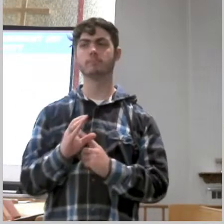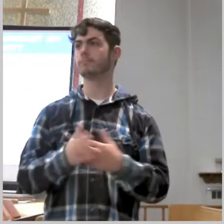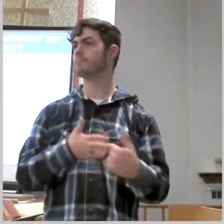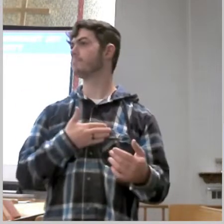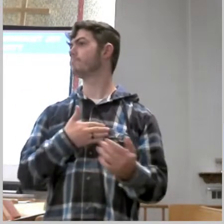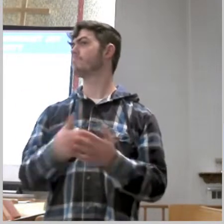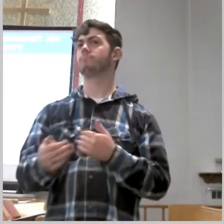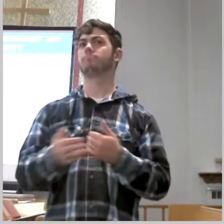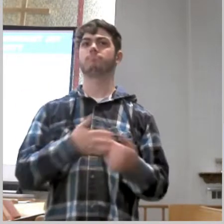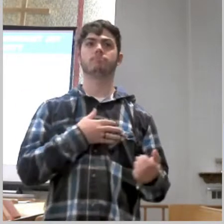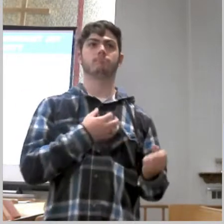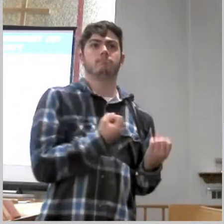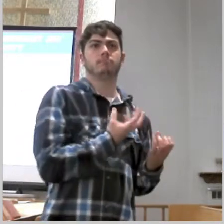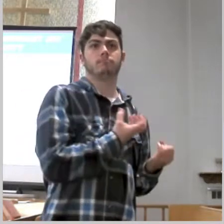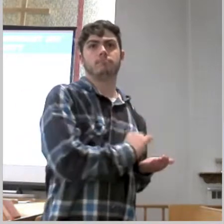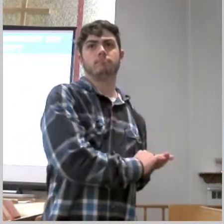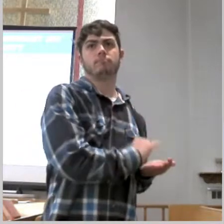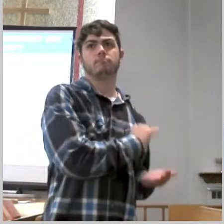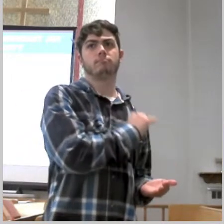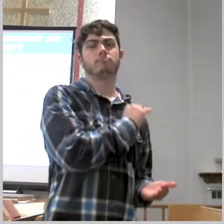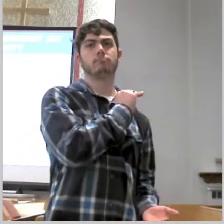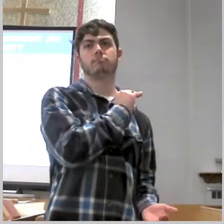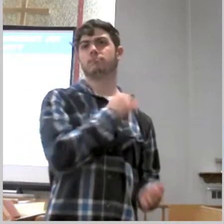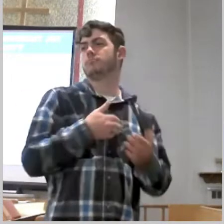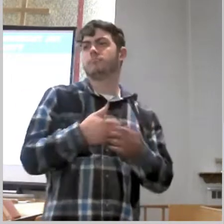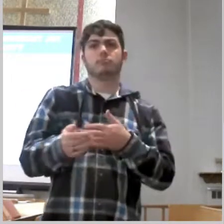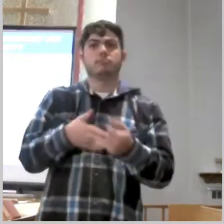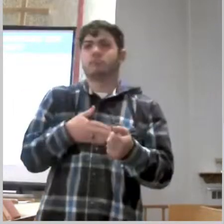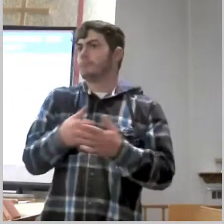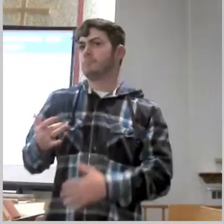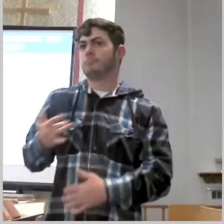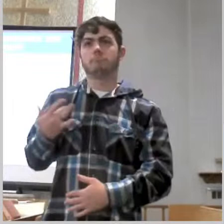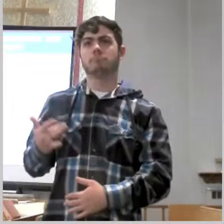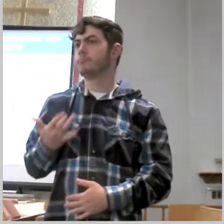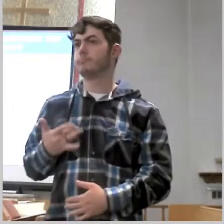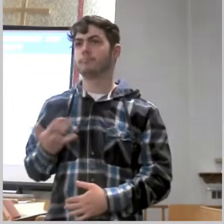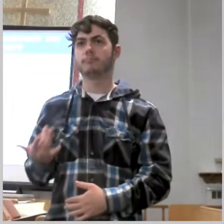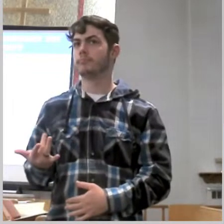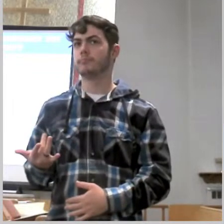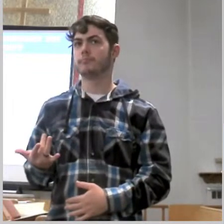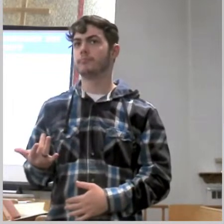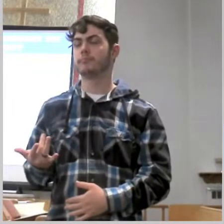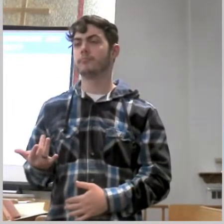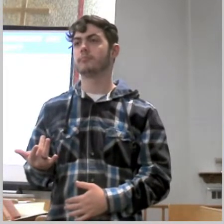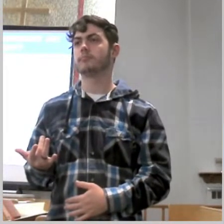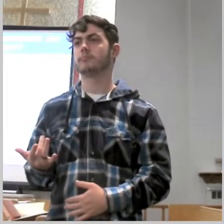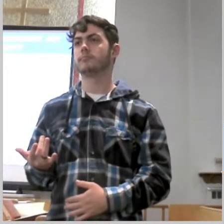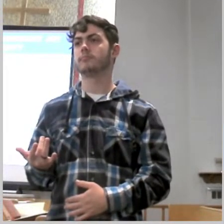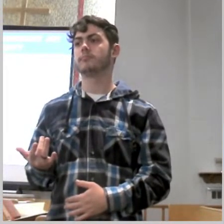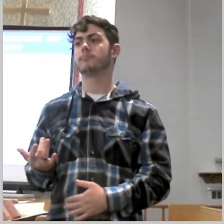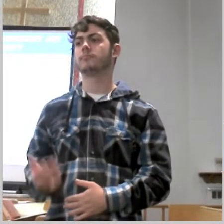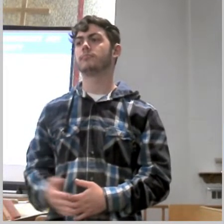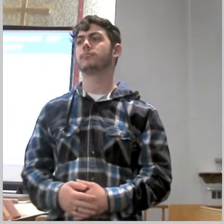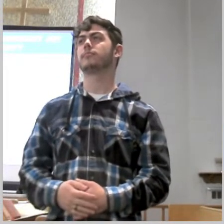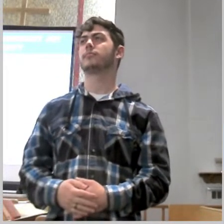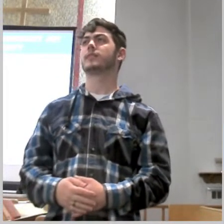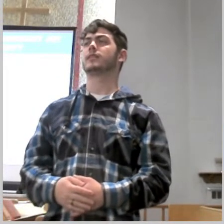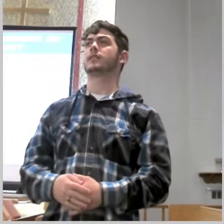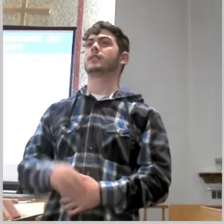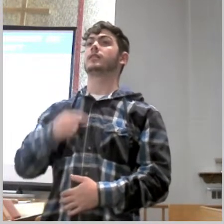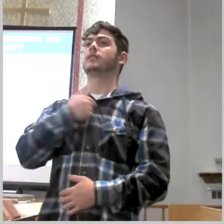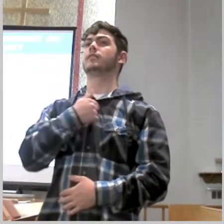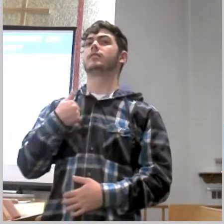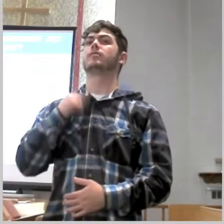bank account, regardless of even how I feel, because I may not feel it. But it was something else. It's a higher